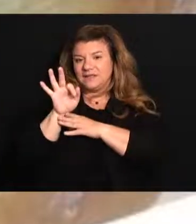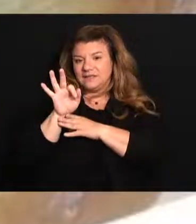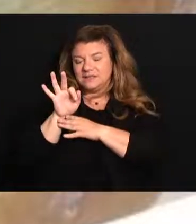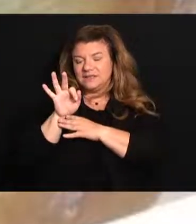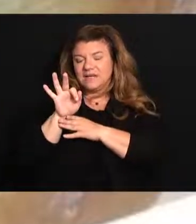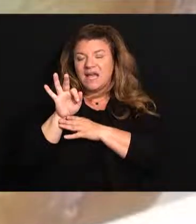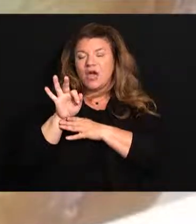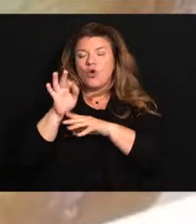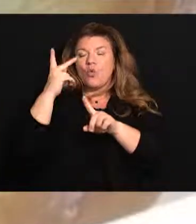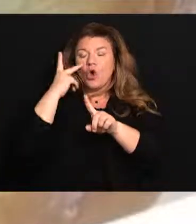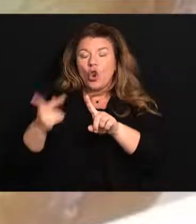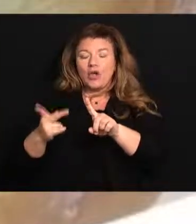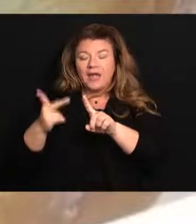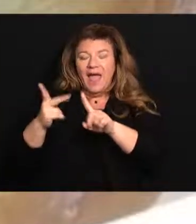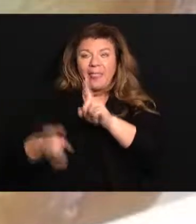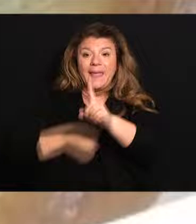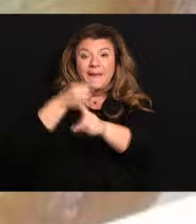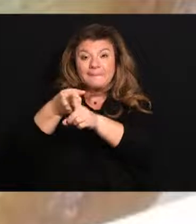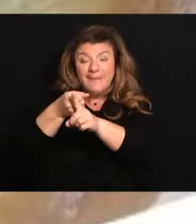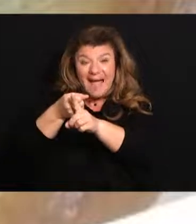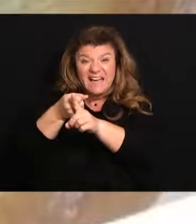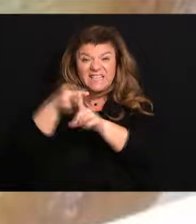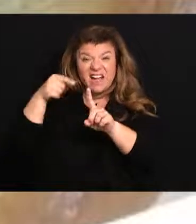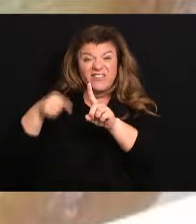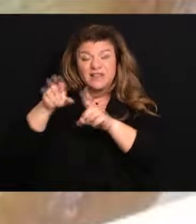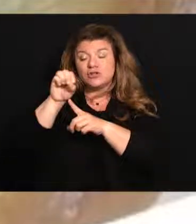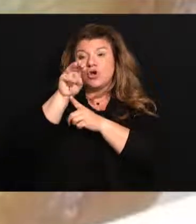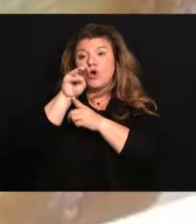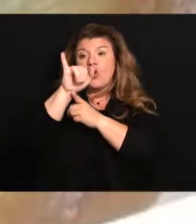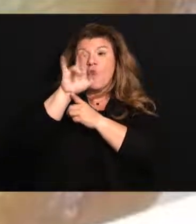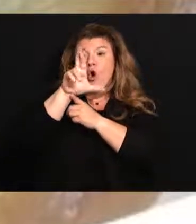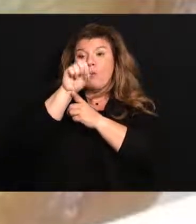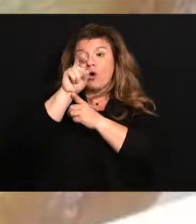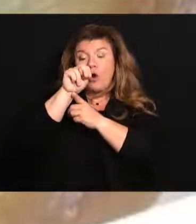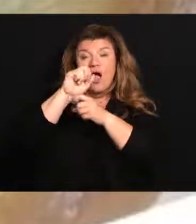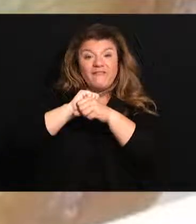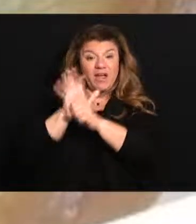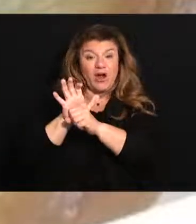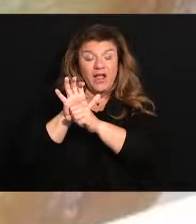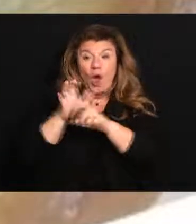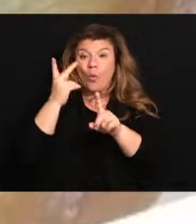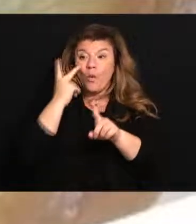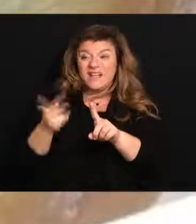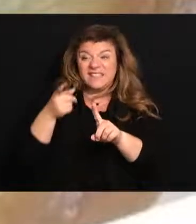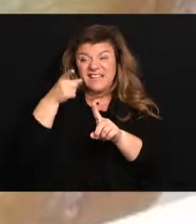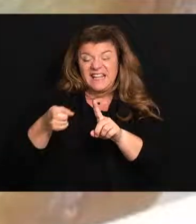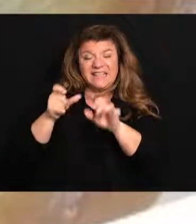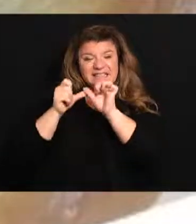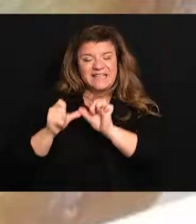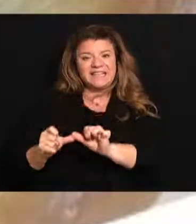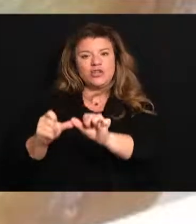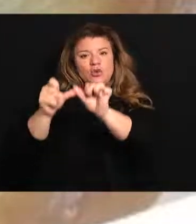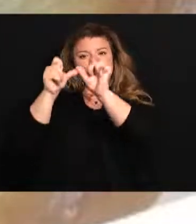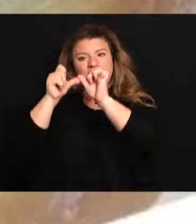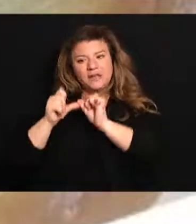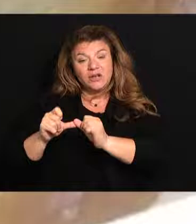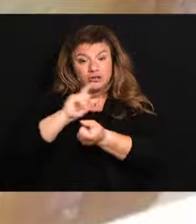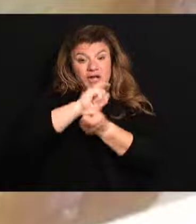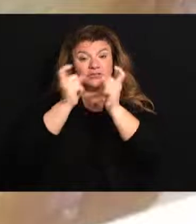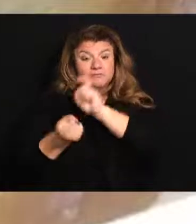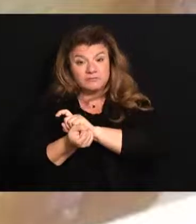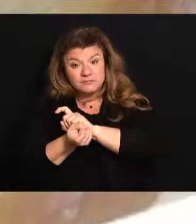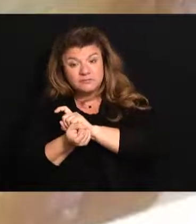at the impact of this Omicron variant, we see that this variant is continuing to change,